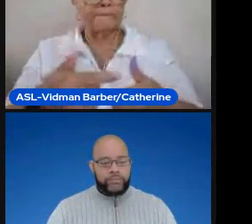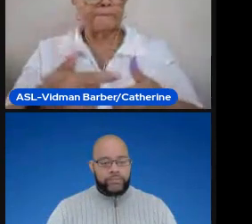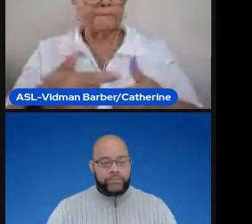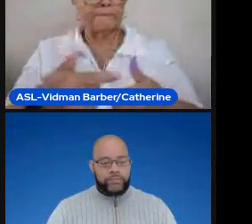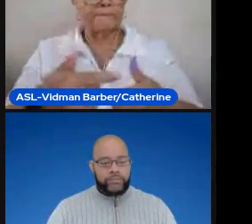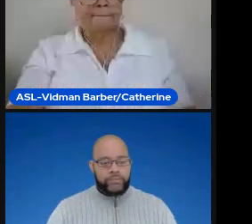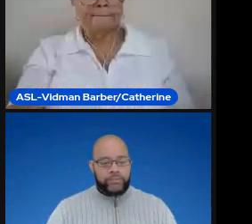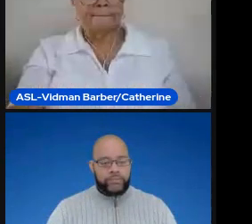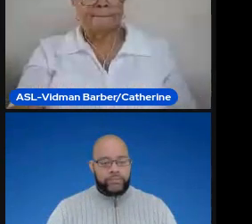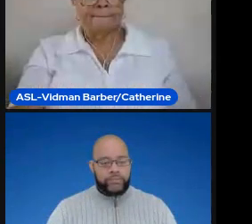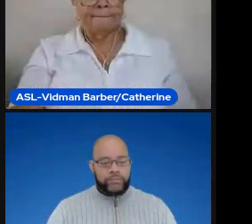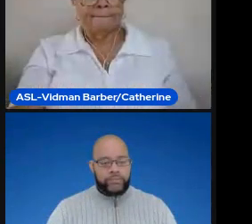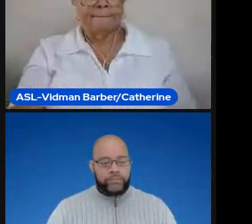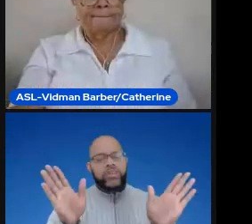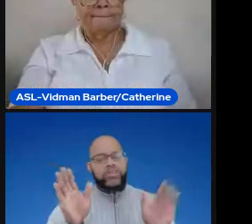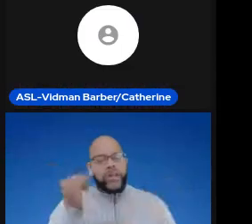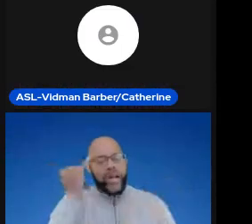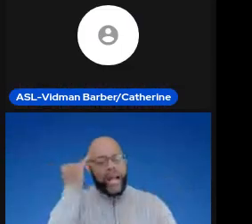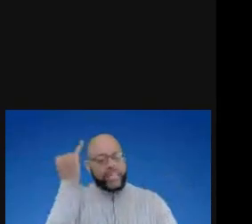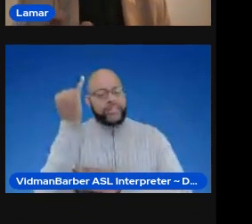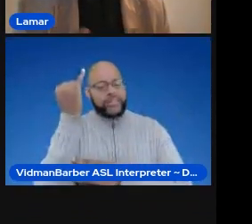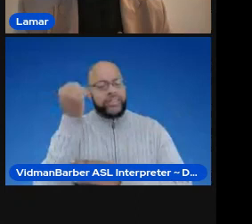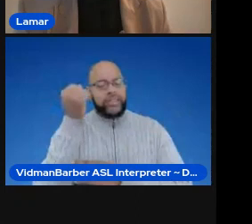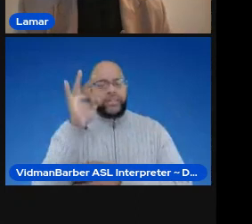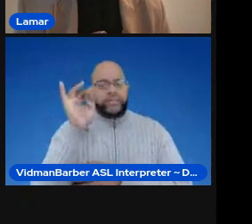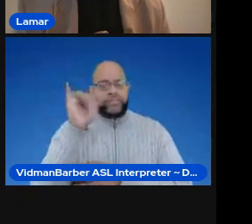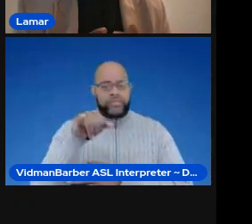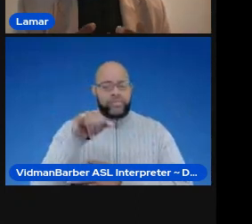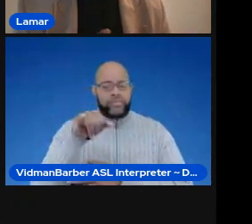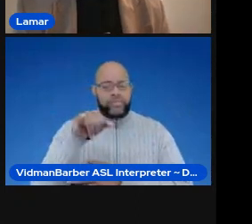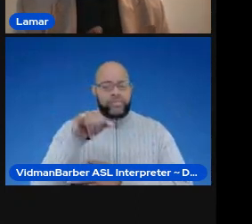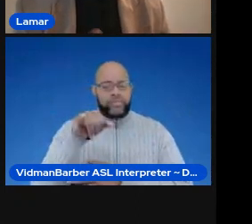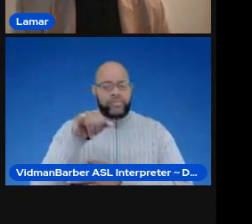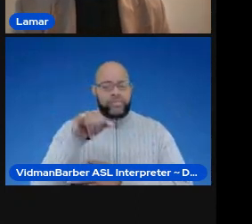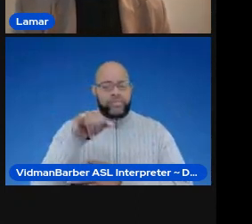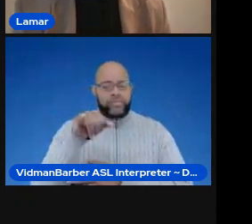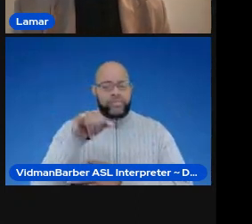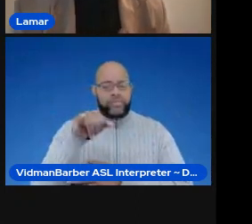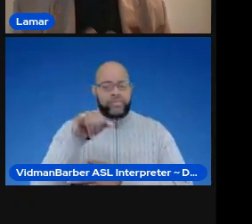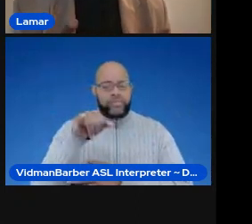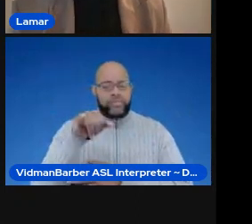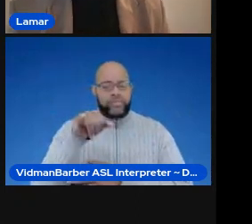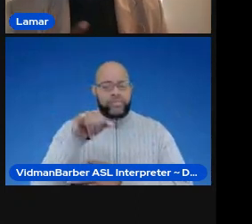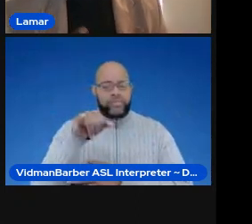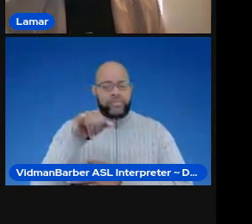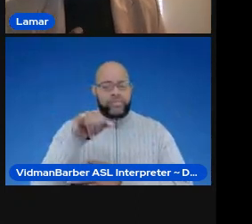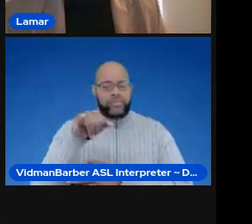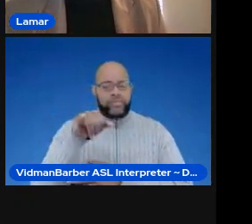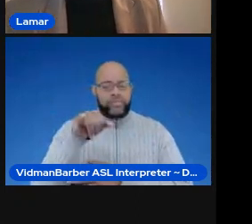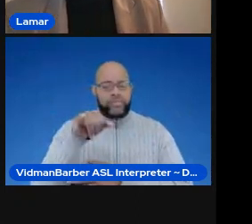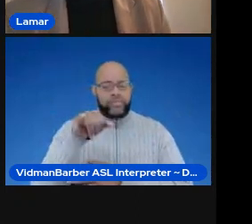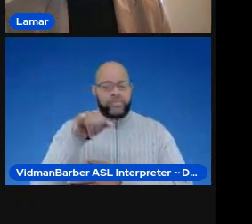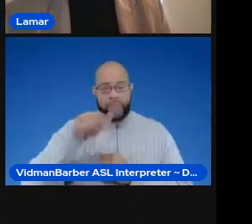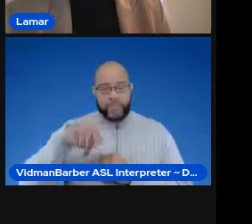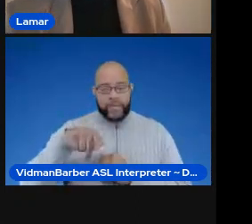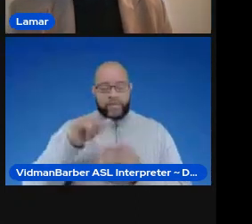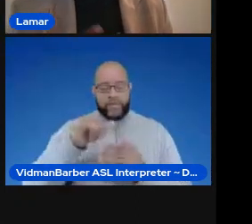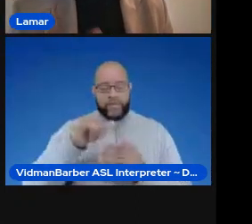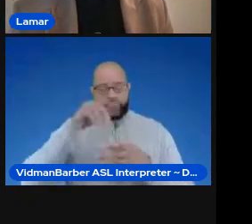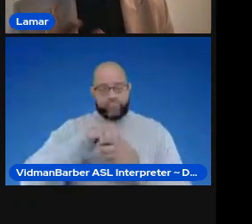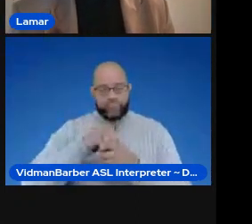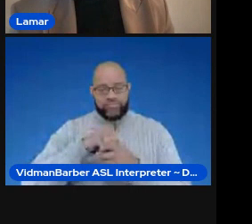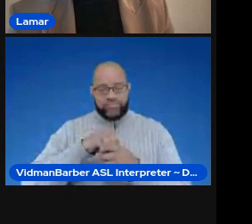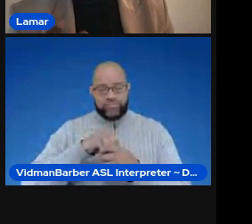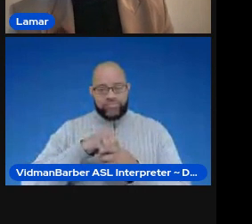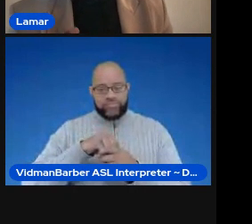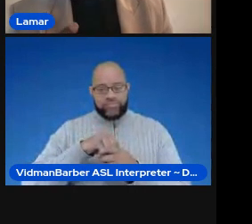a general idea of BFAP, the protein. So BFAP is composed of 307 amino acids. And what